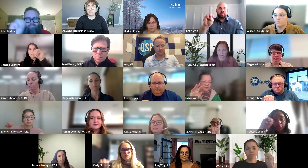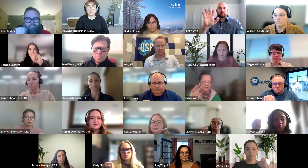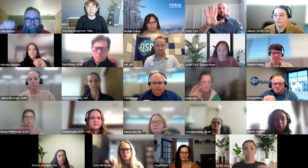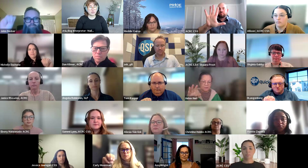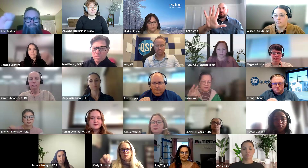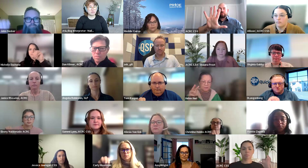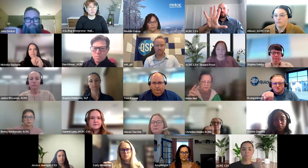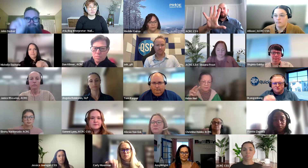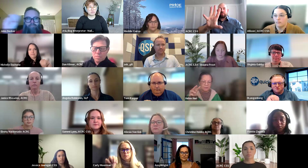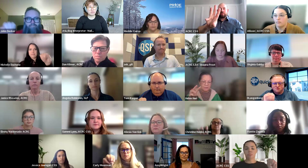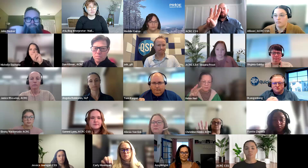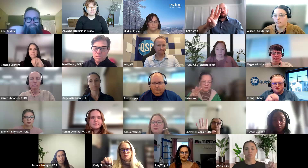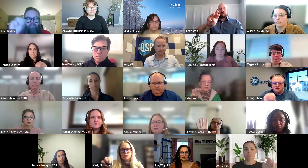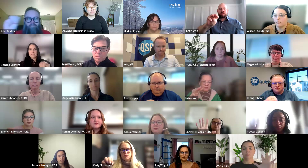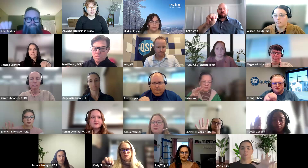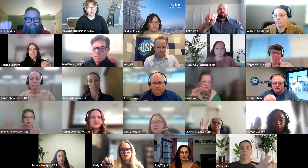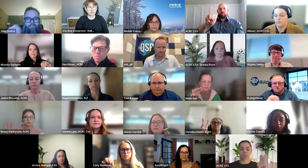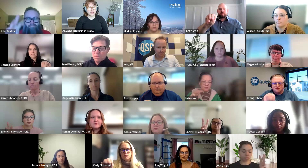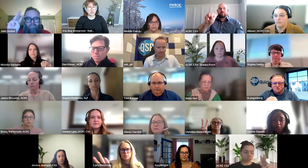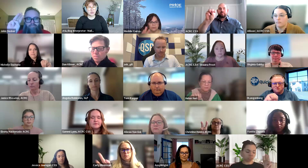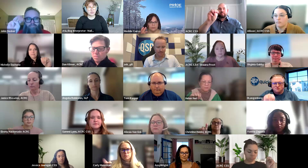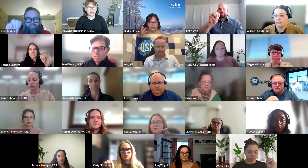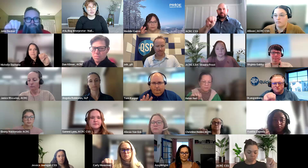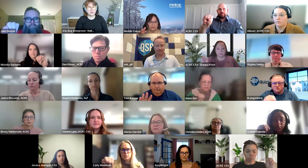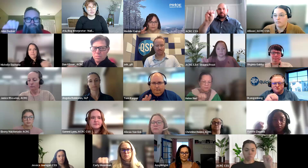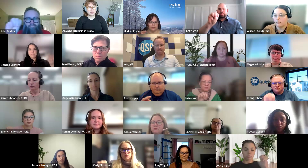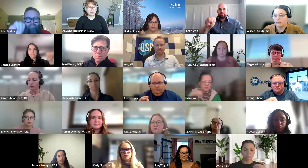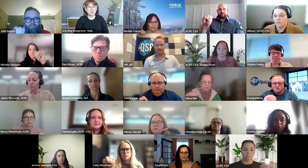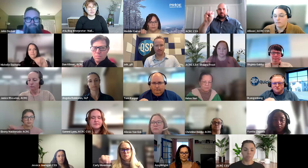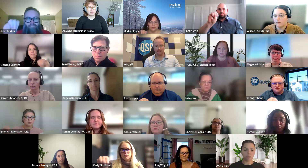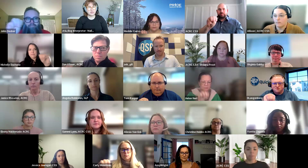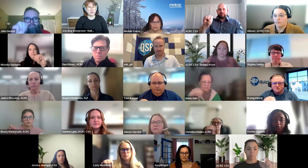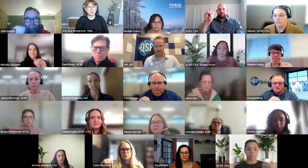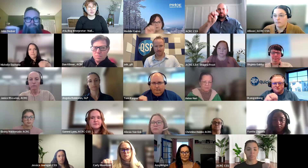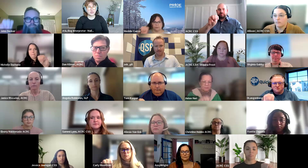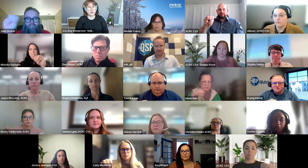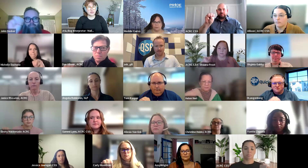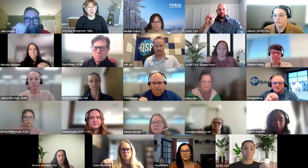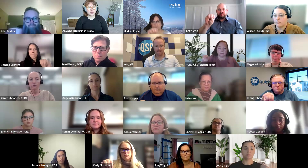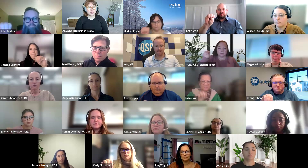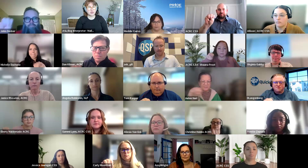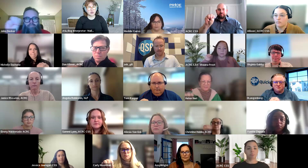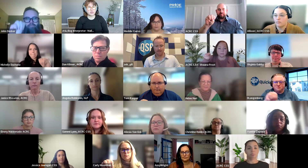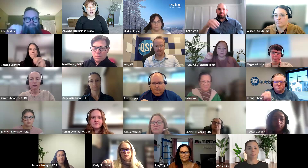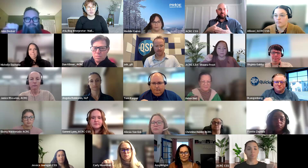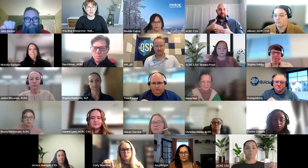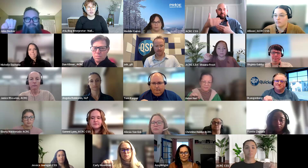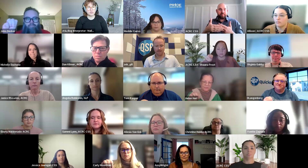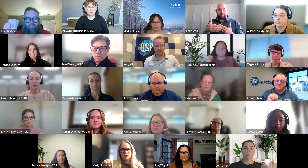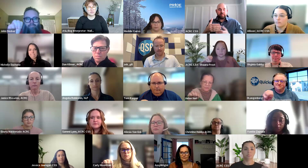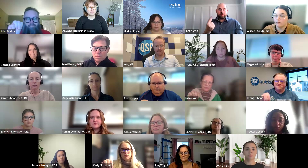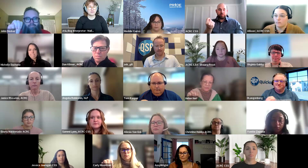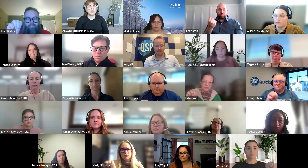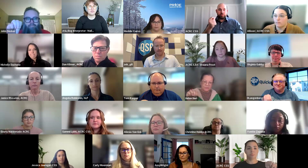And you're just going to move it in a circle. So this is the hand shape again. Your first 3 fingers are on top of